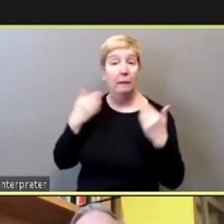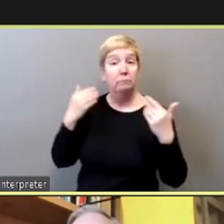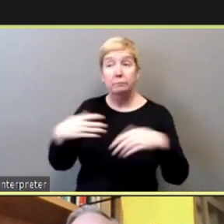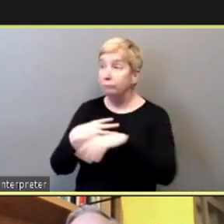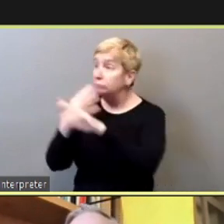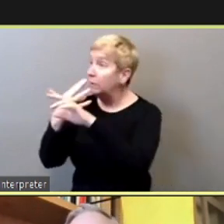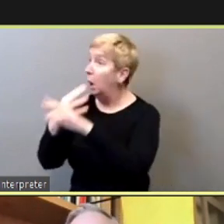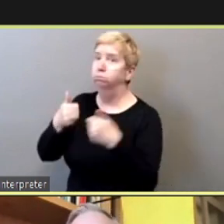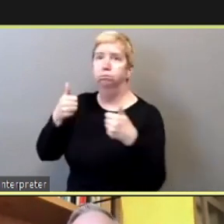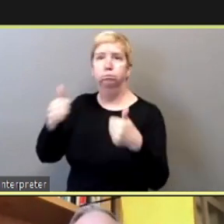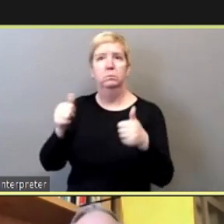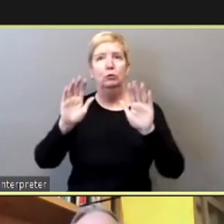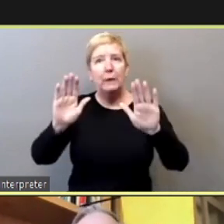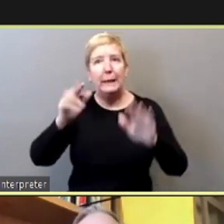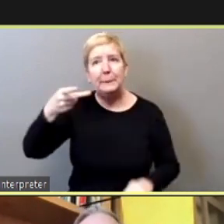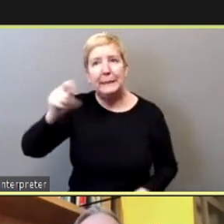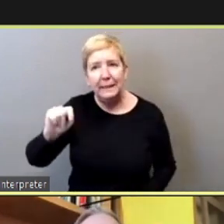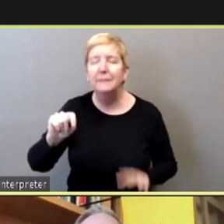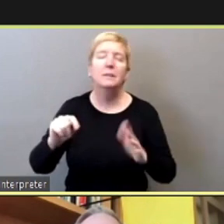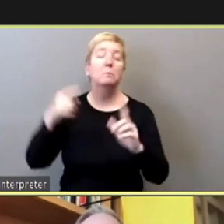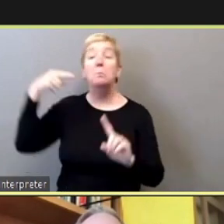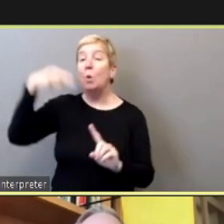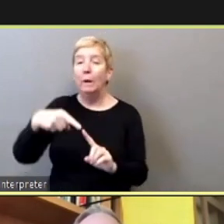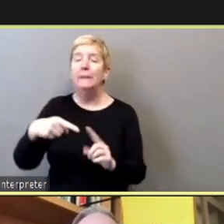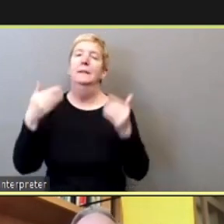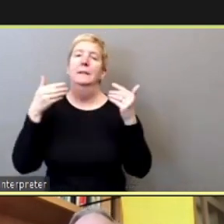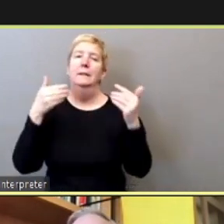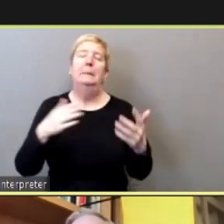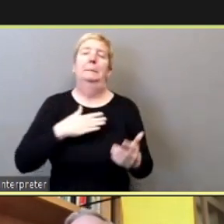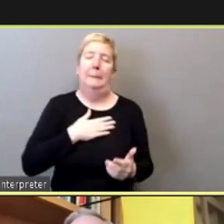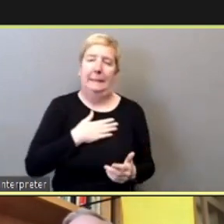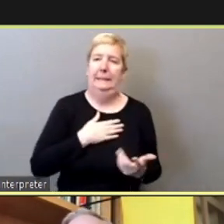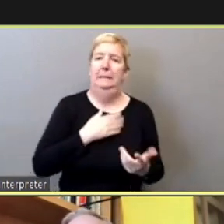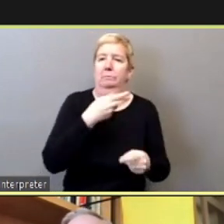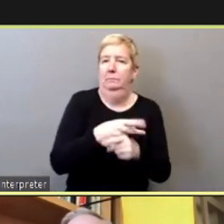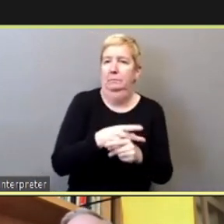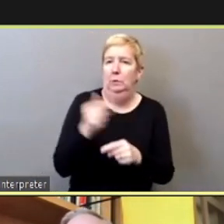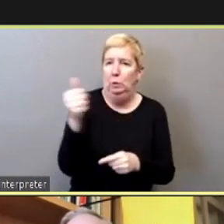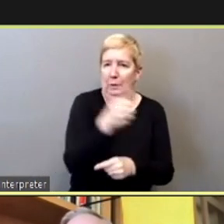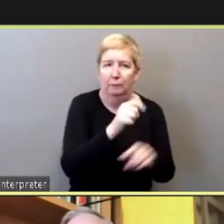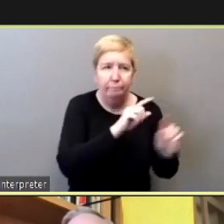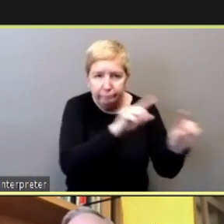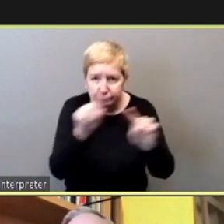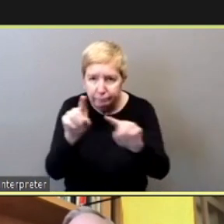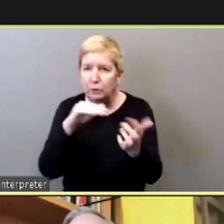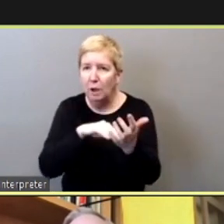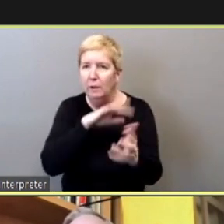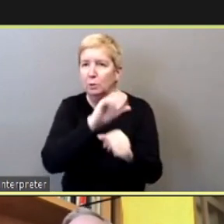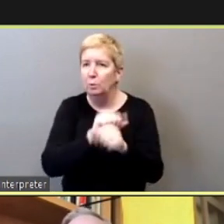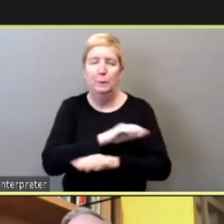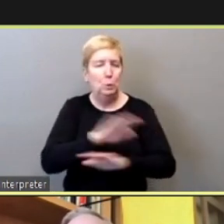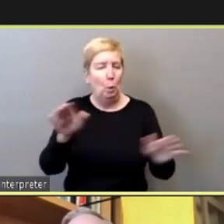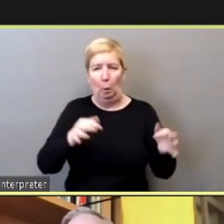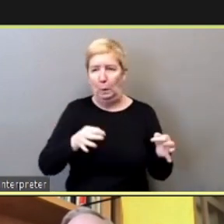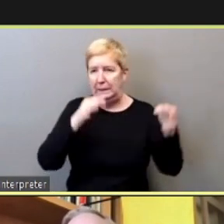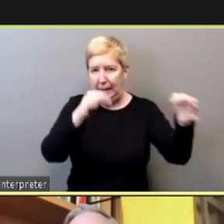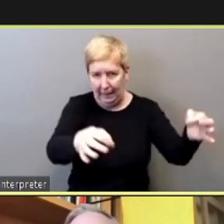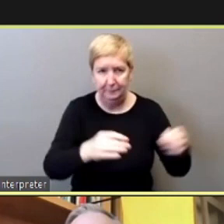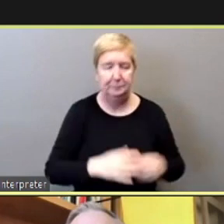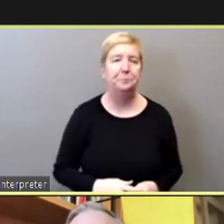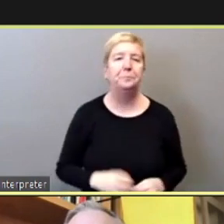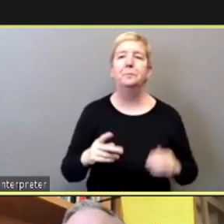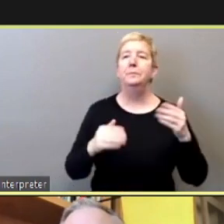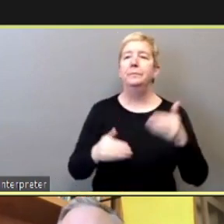please continue to get care. Next slide sort of revisits